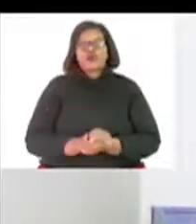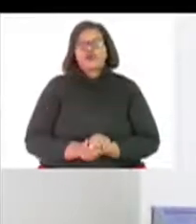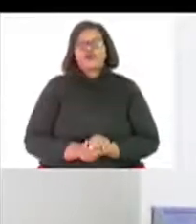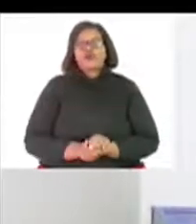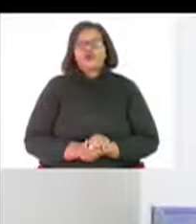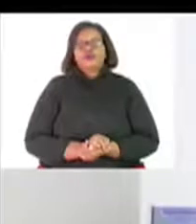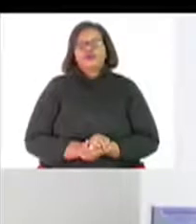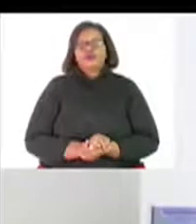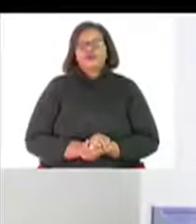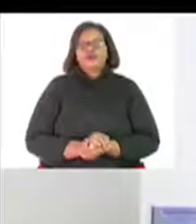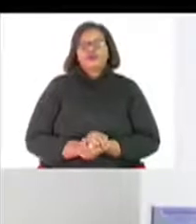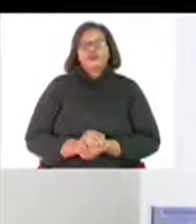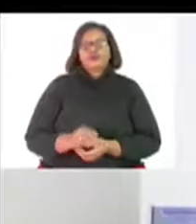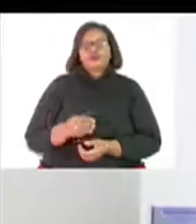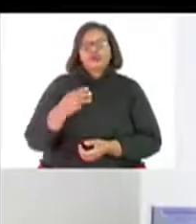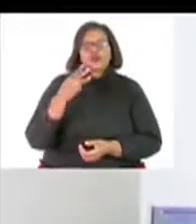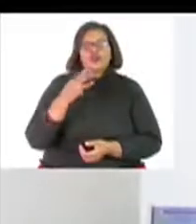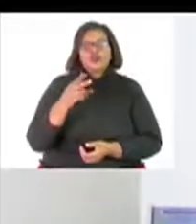24.